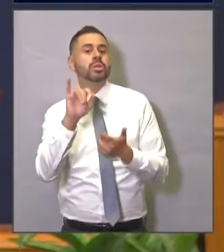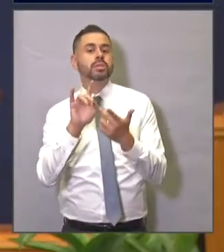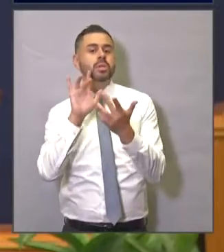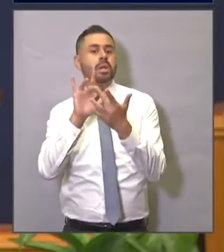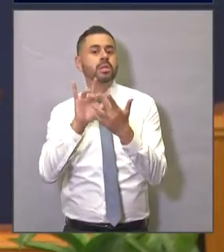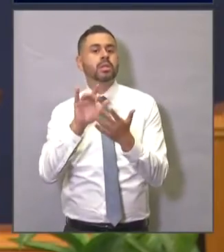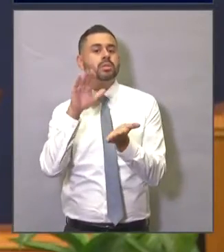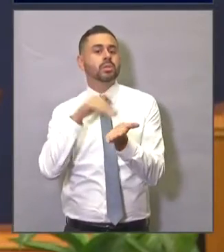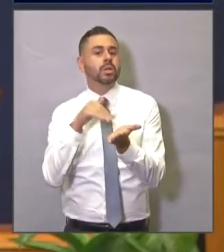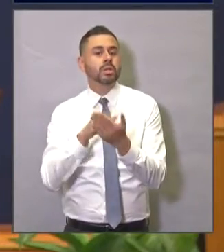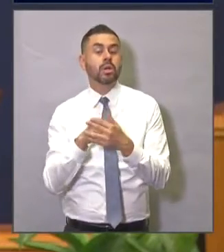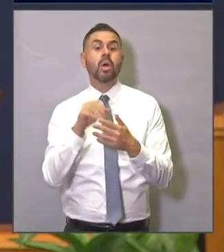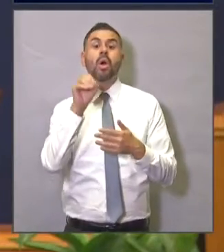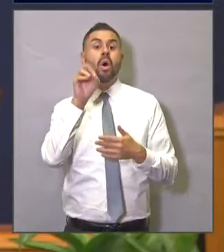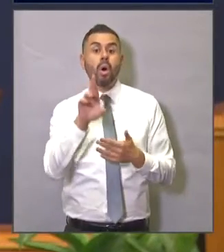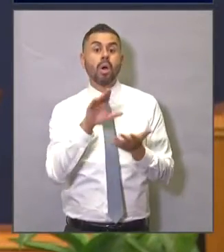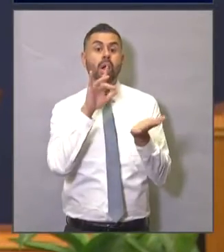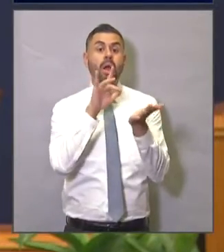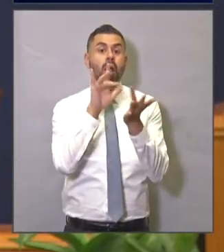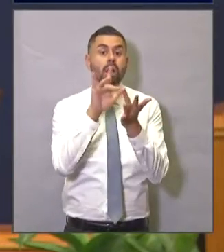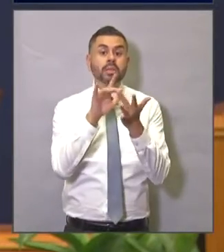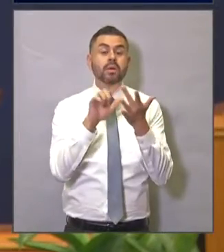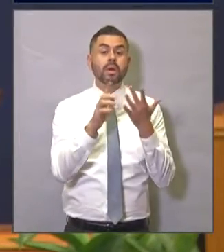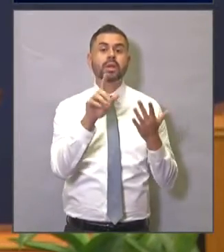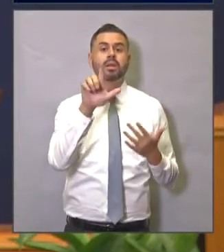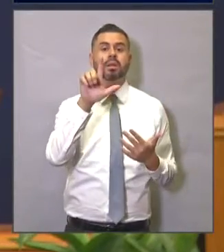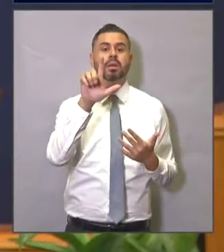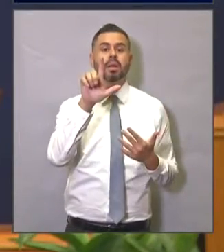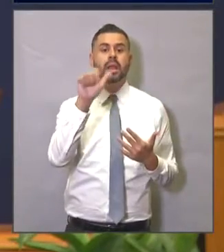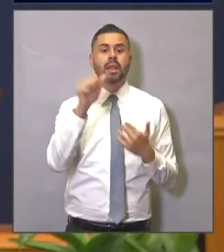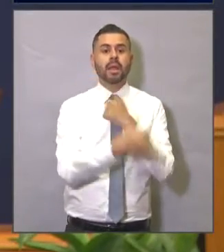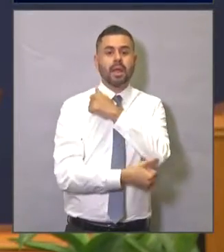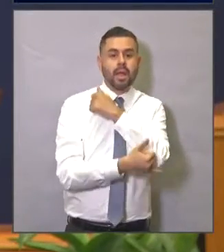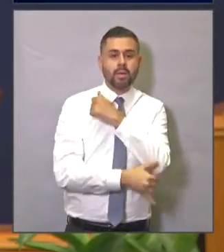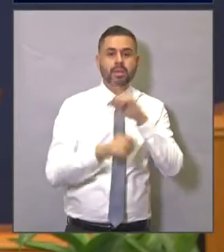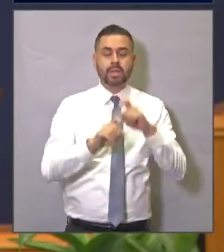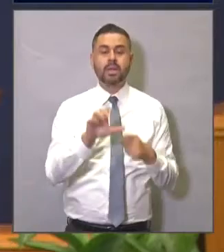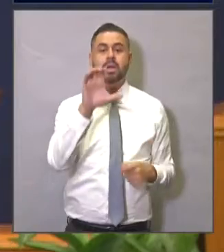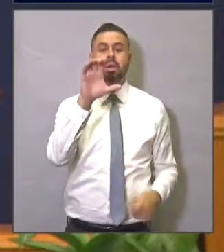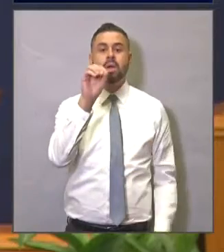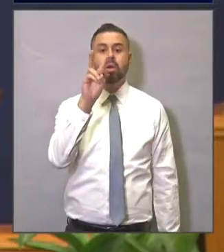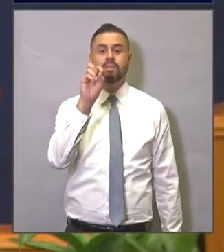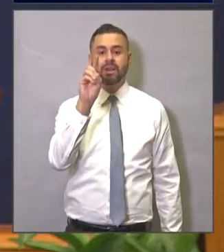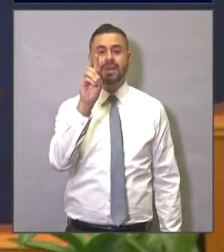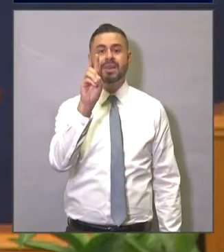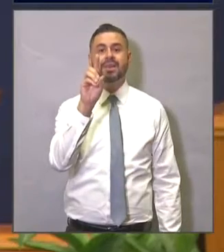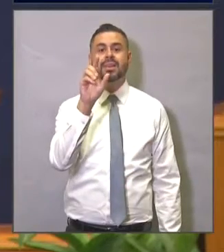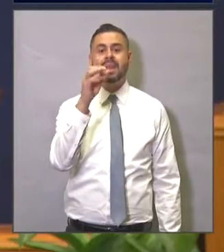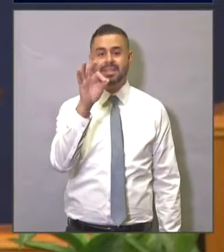also visit the county's COVID-19 testing website, which is